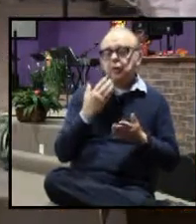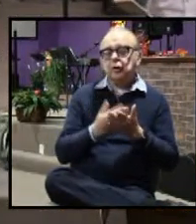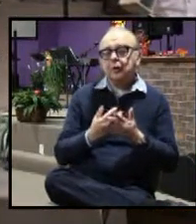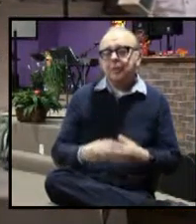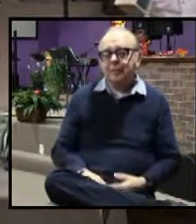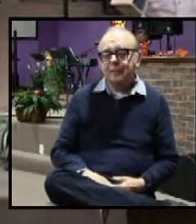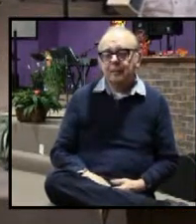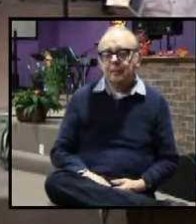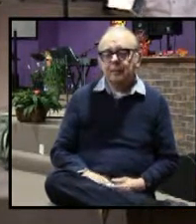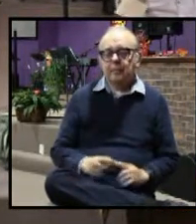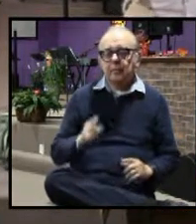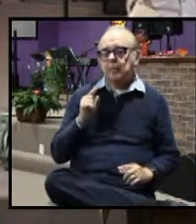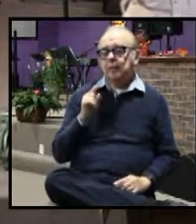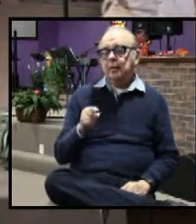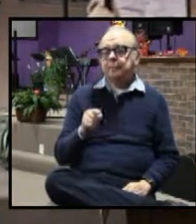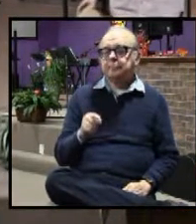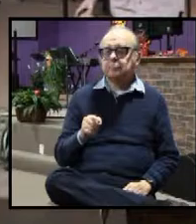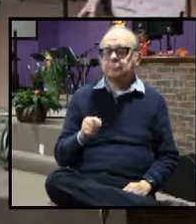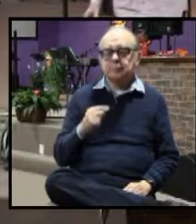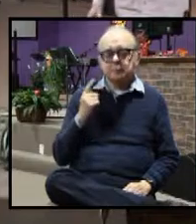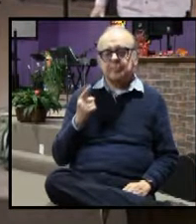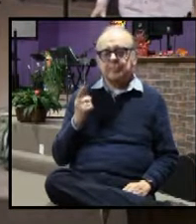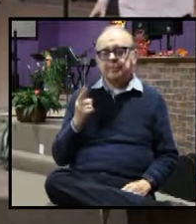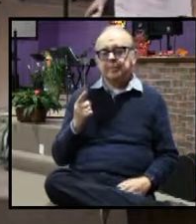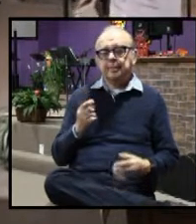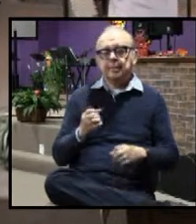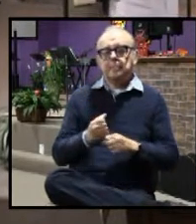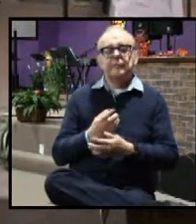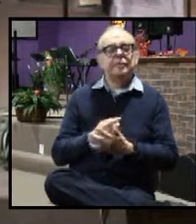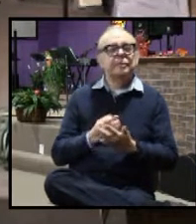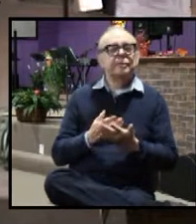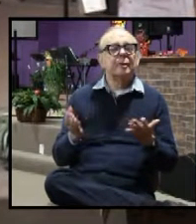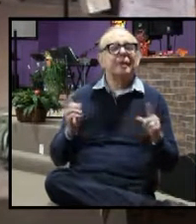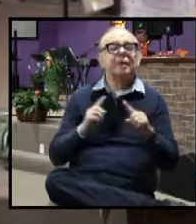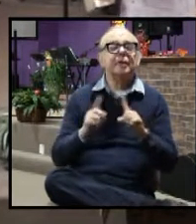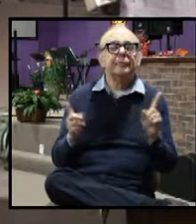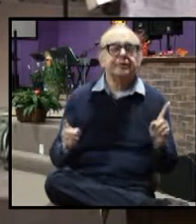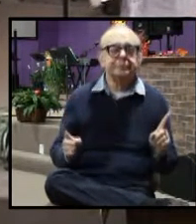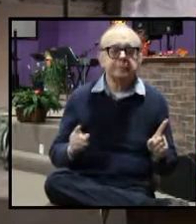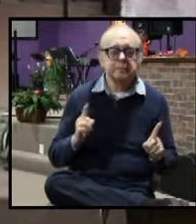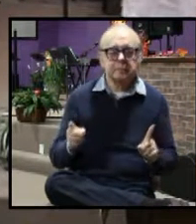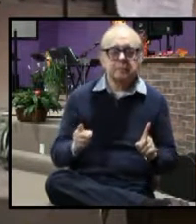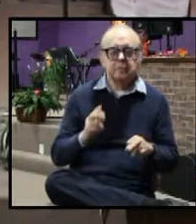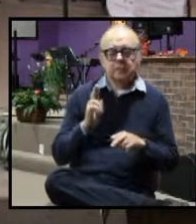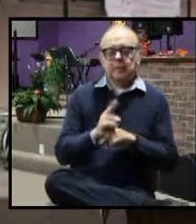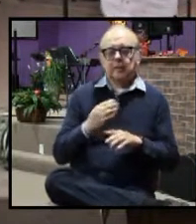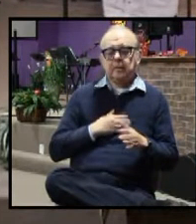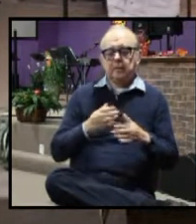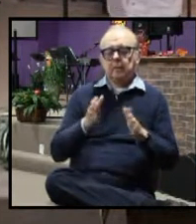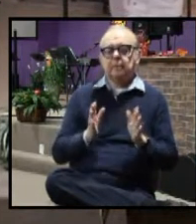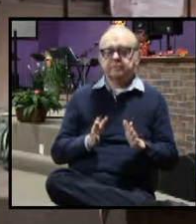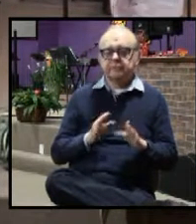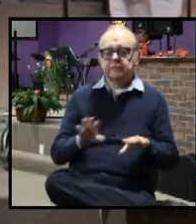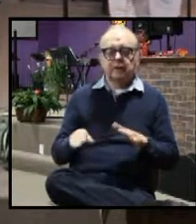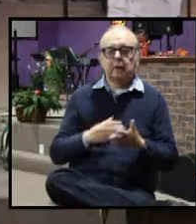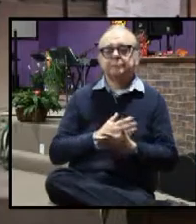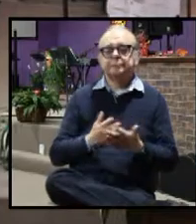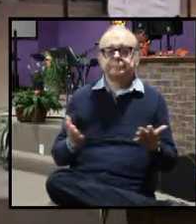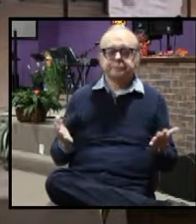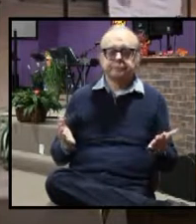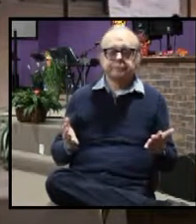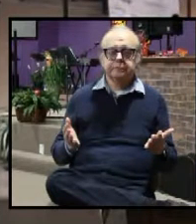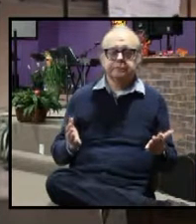was my purpose. But yet you thought that it was made for something else. So you're going to use my box to